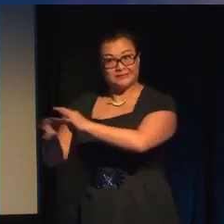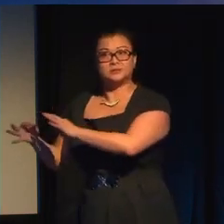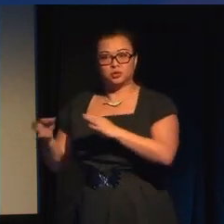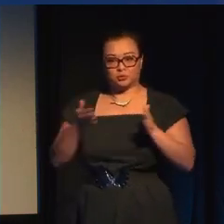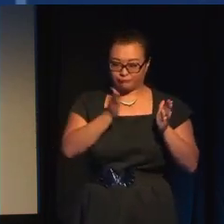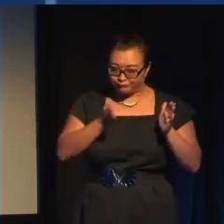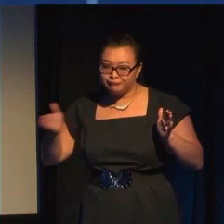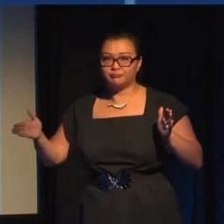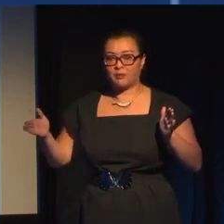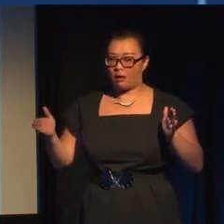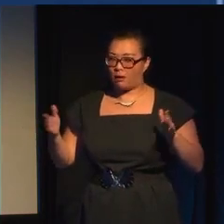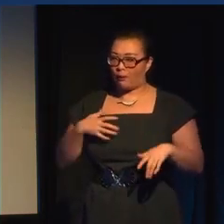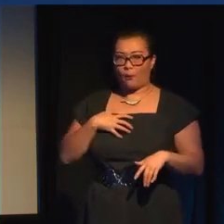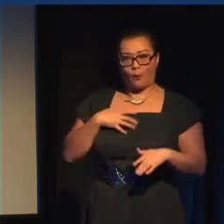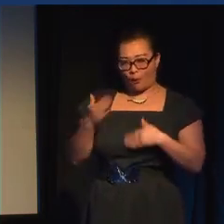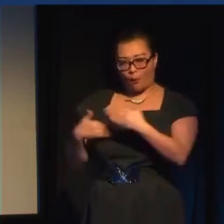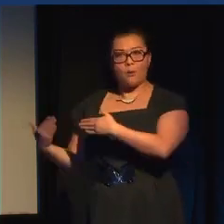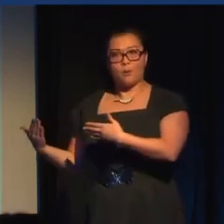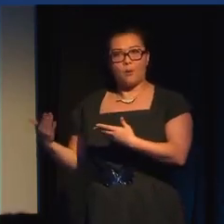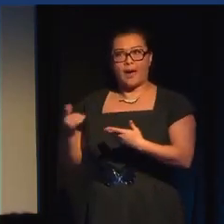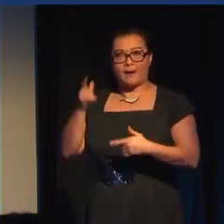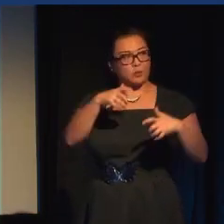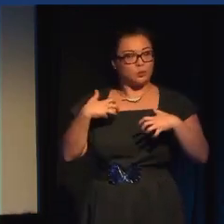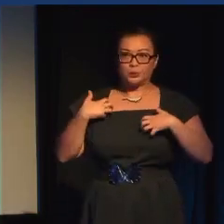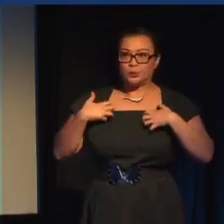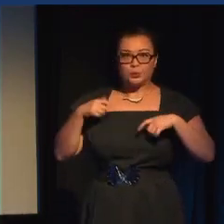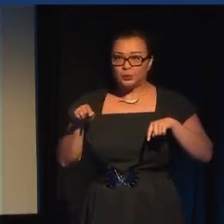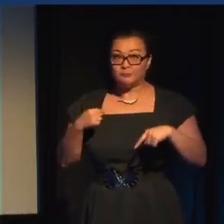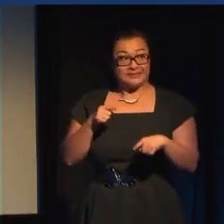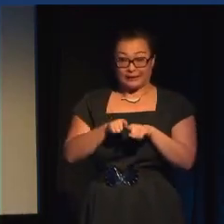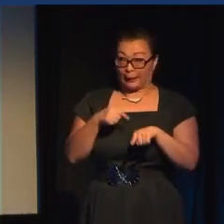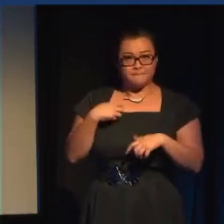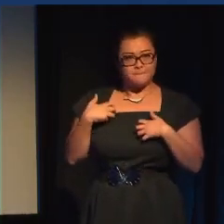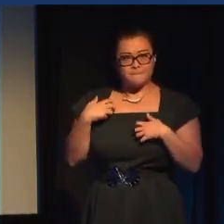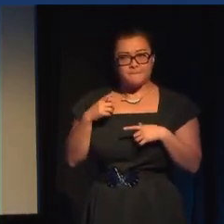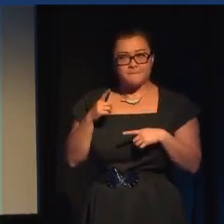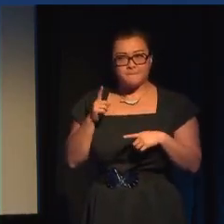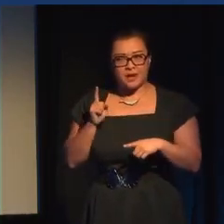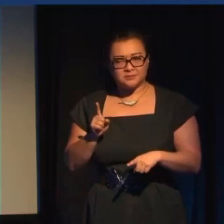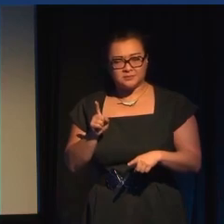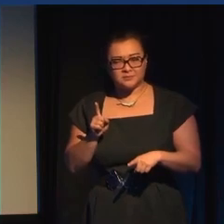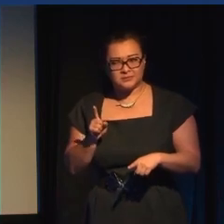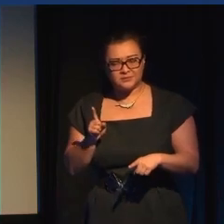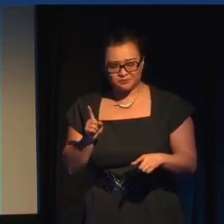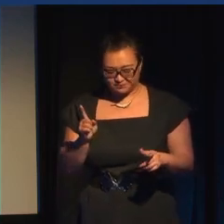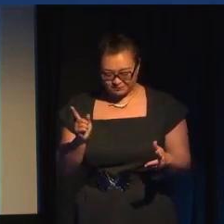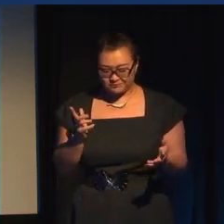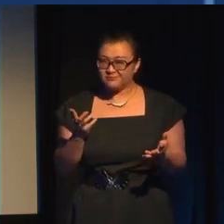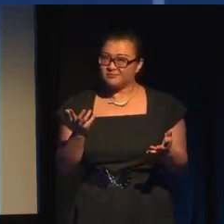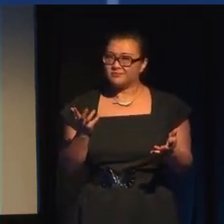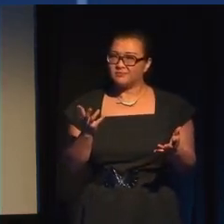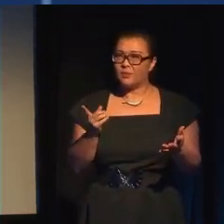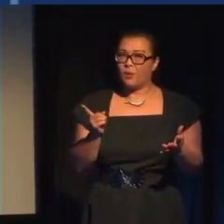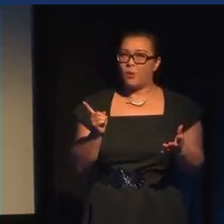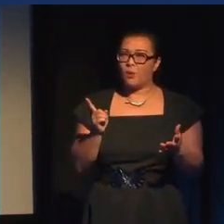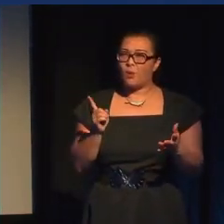were really excited about that. And I was really excited about it. Except that, ultimately, all that really worked was that